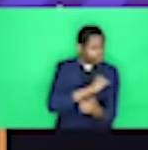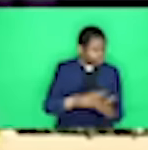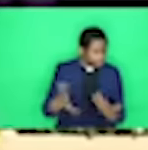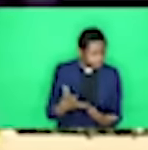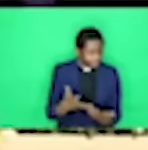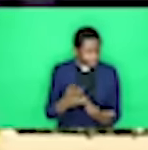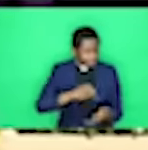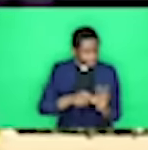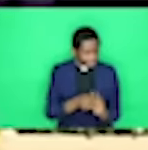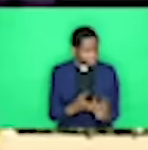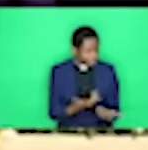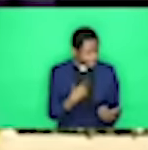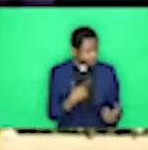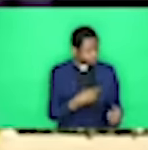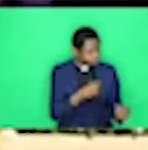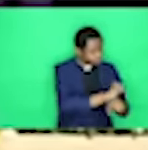it.